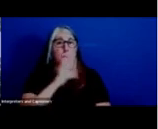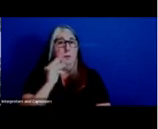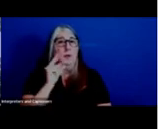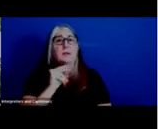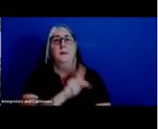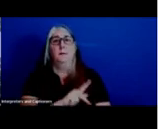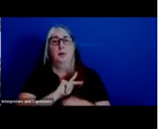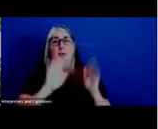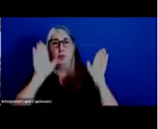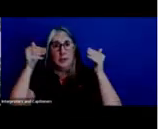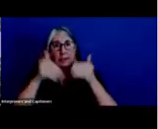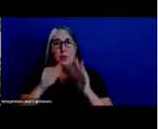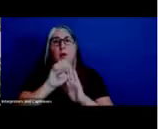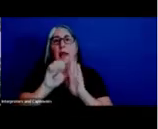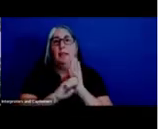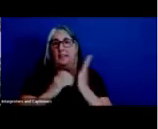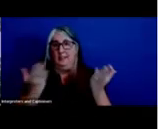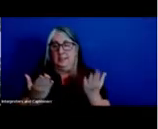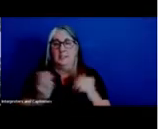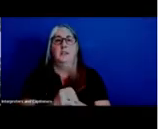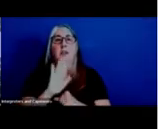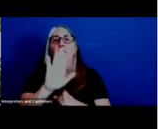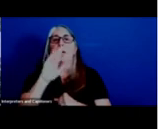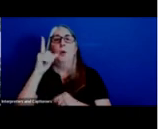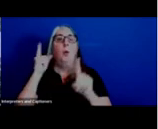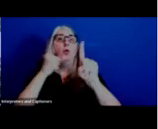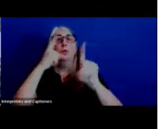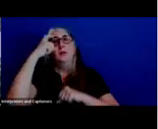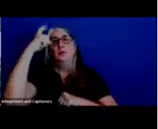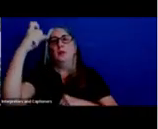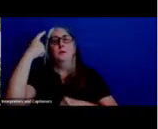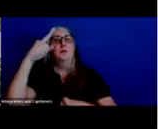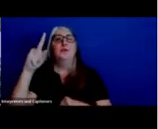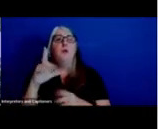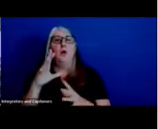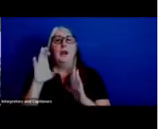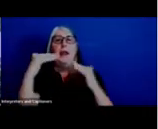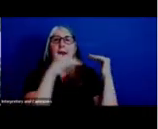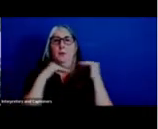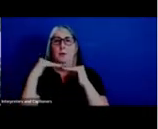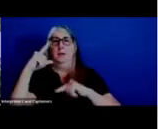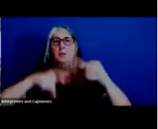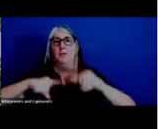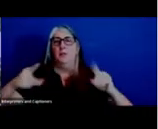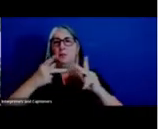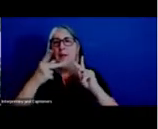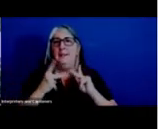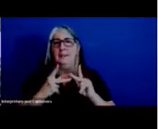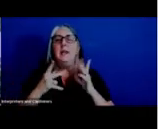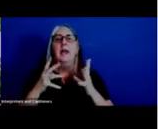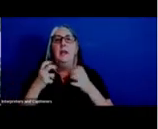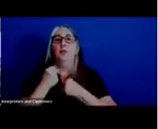table. Their ultimate dream is to create equity through diverse spaces and to strengthen allyship across